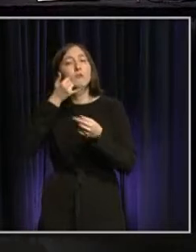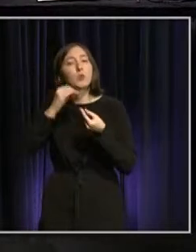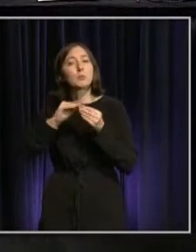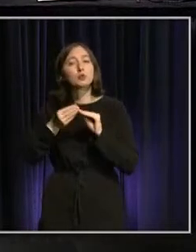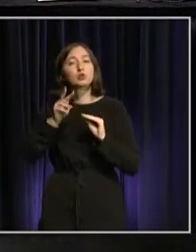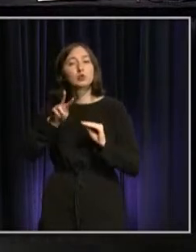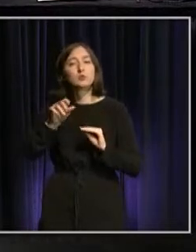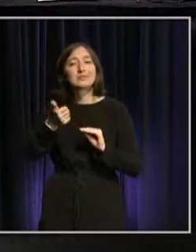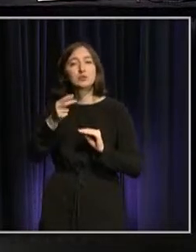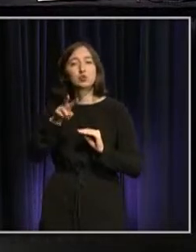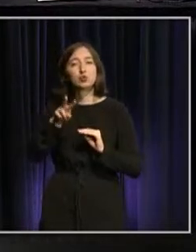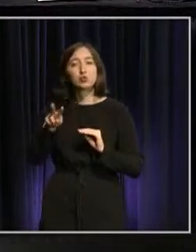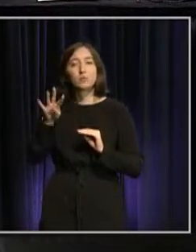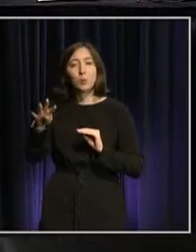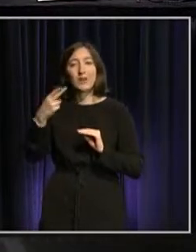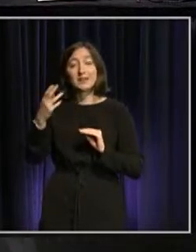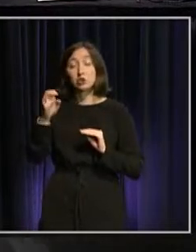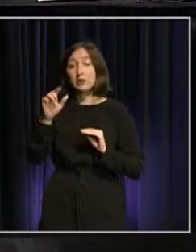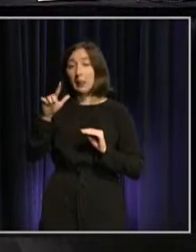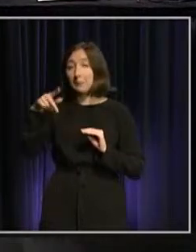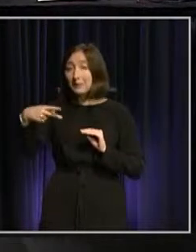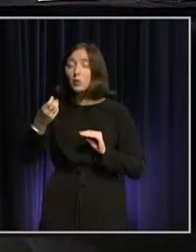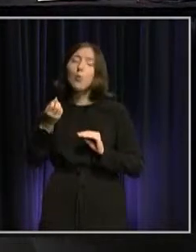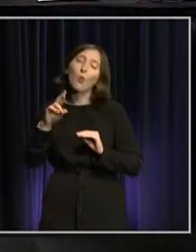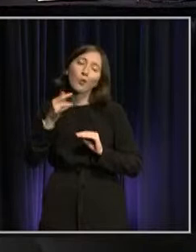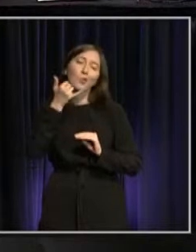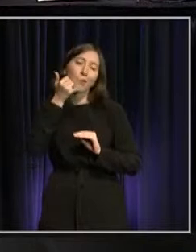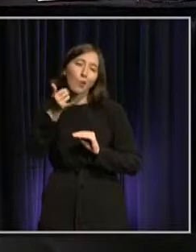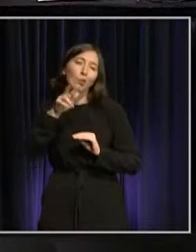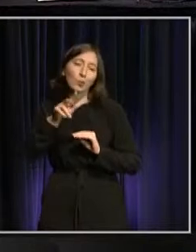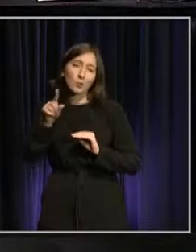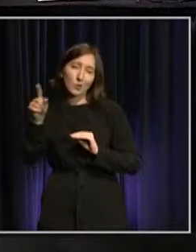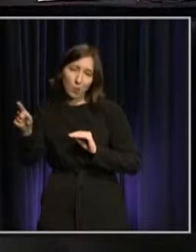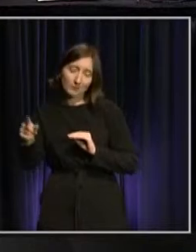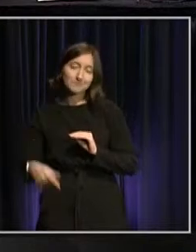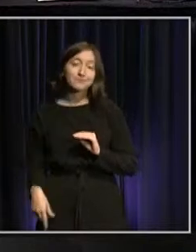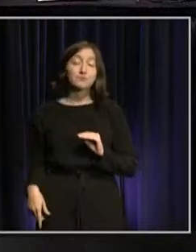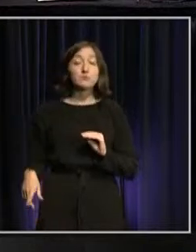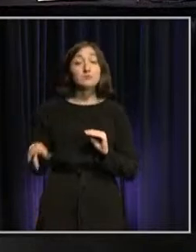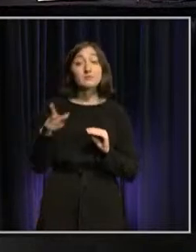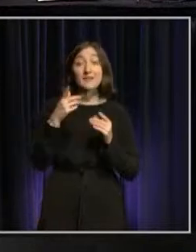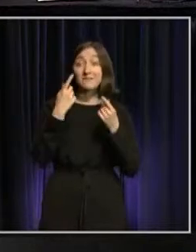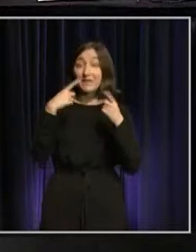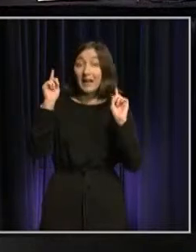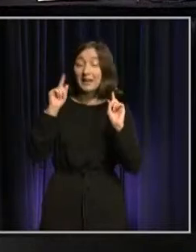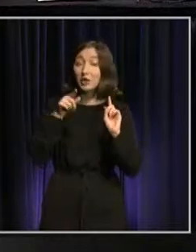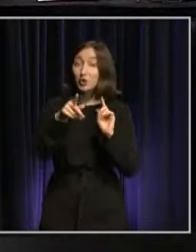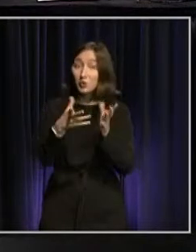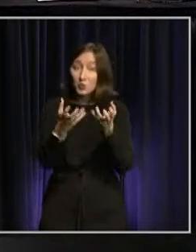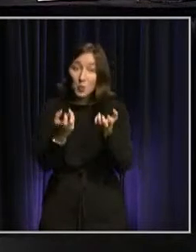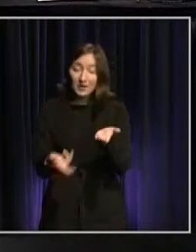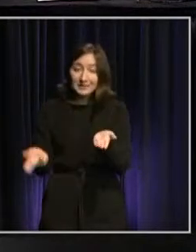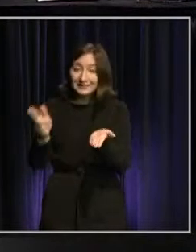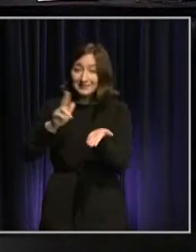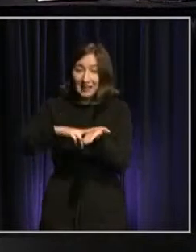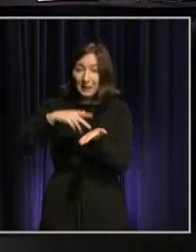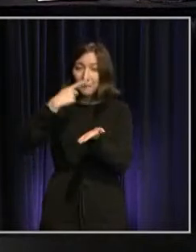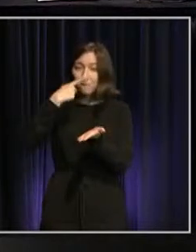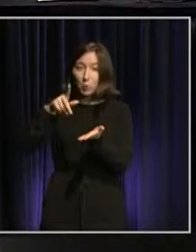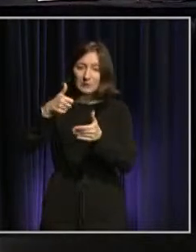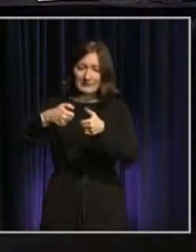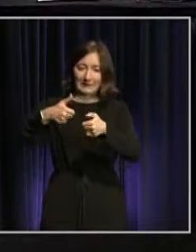210-224-HELP, or again, call 311 for more information. Finally, if you'd like to sign up for the text alert system